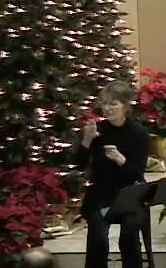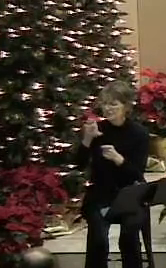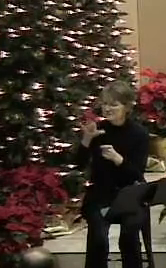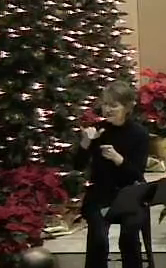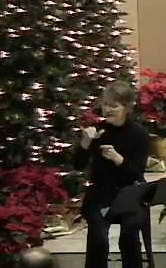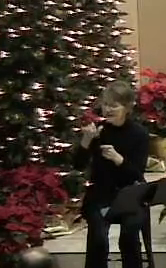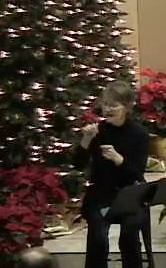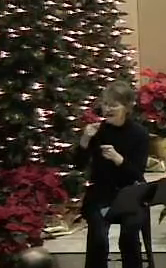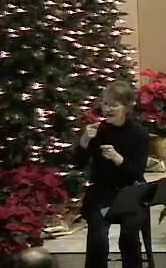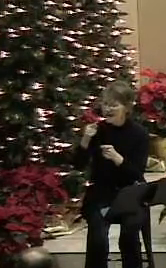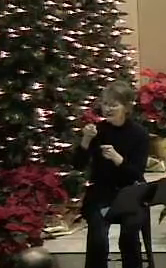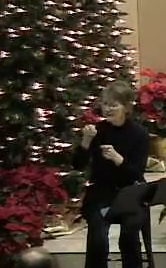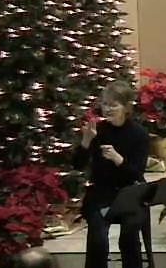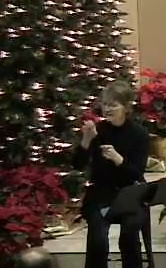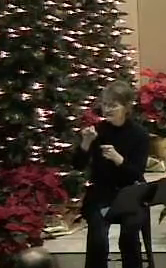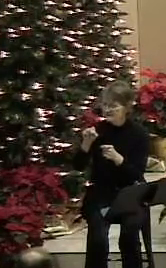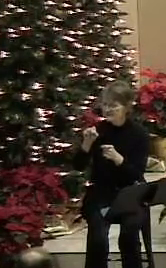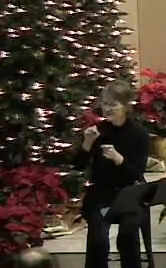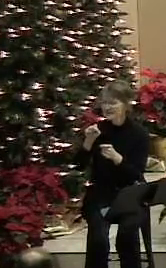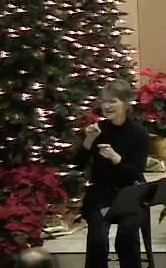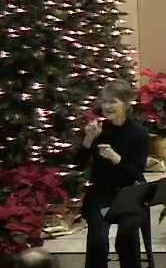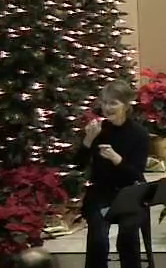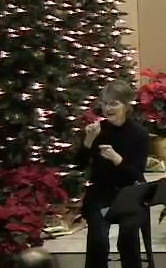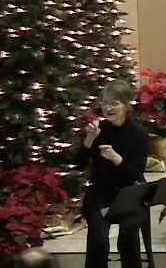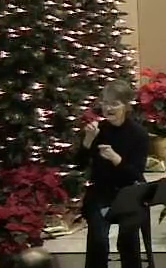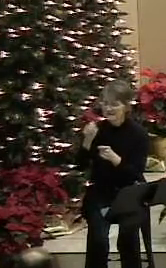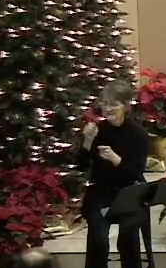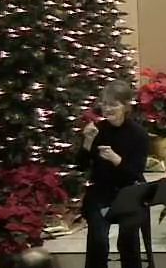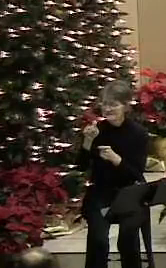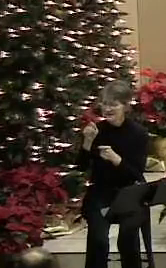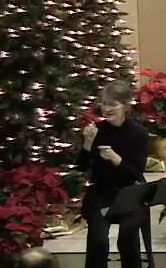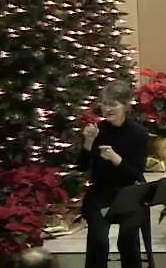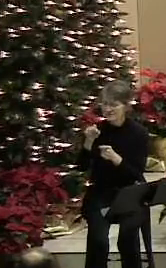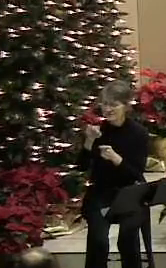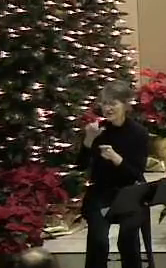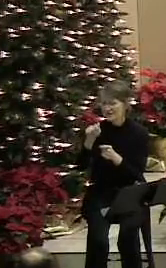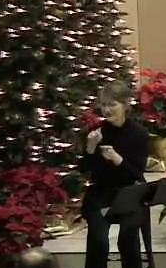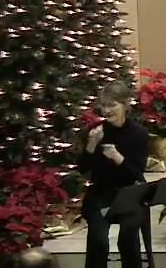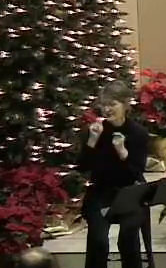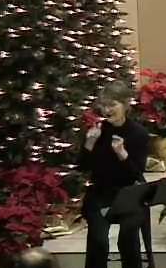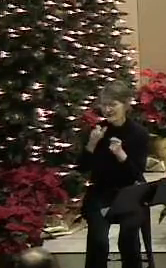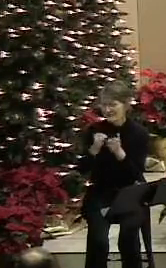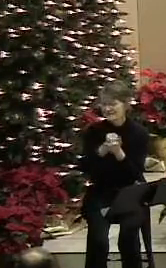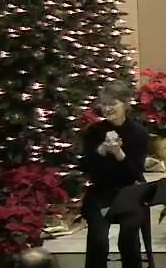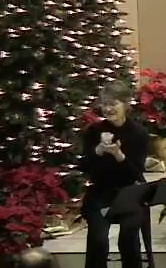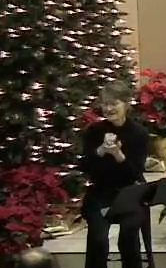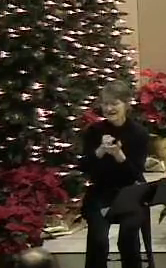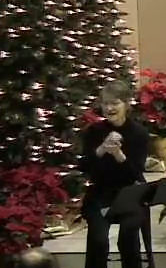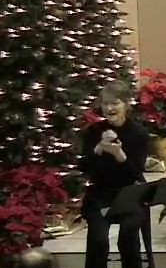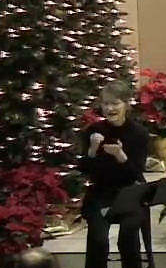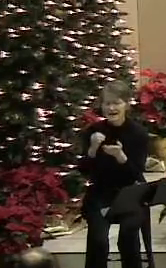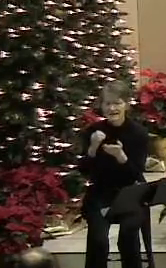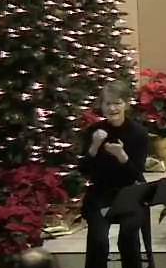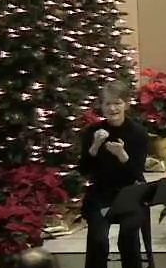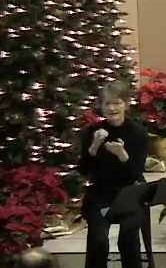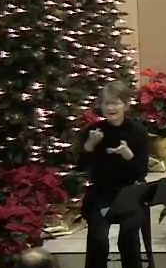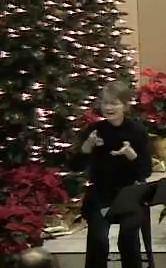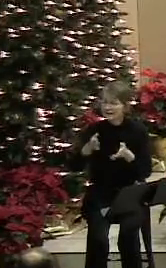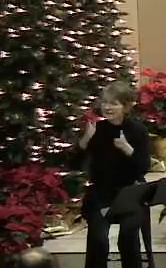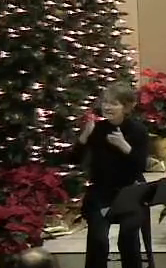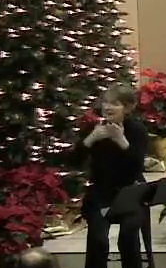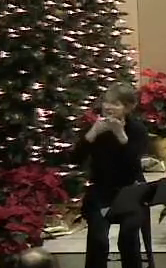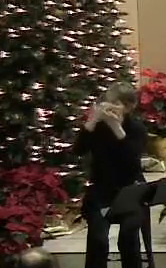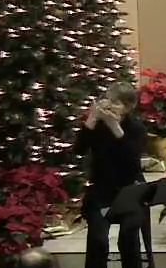Agnes, Cecilia, Anastasia, and all your saints. Admit us, we beseech you, into their